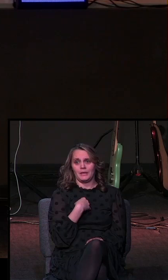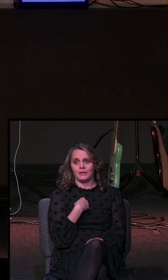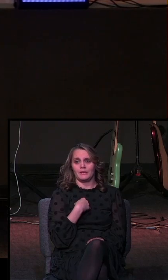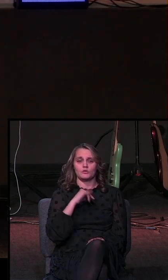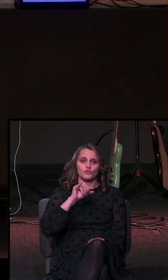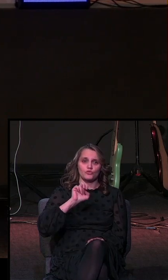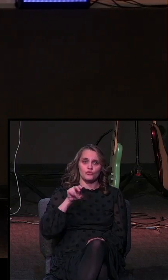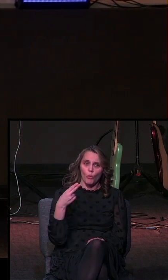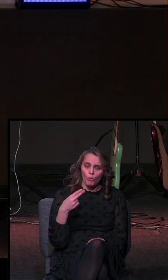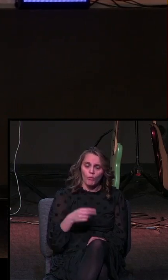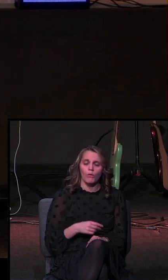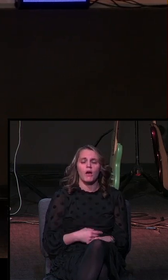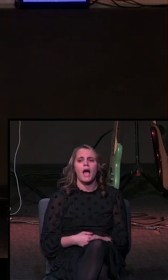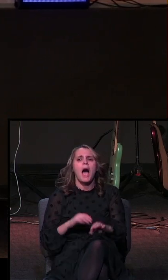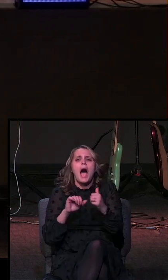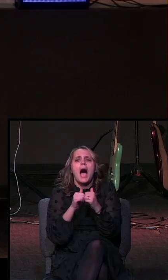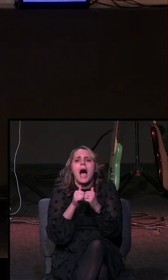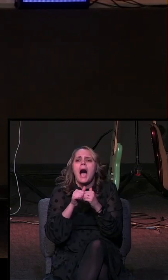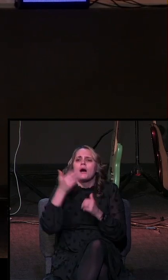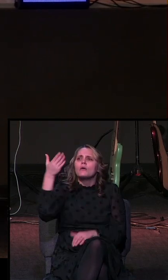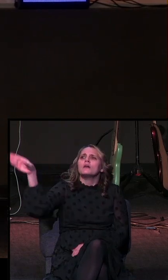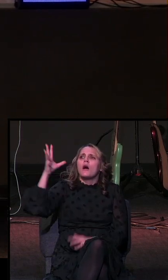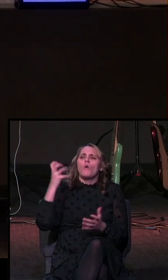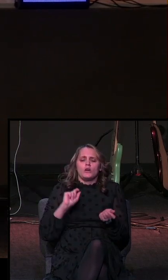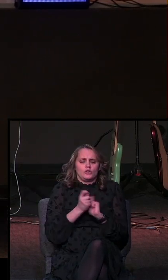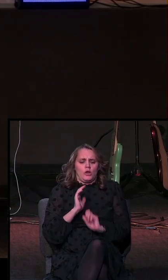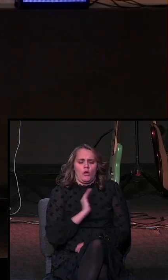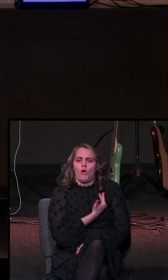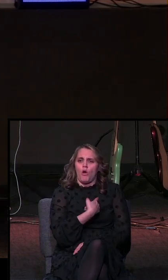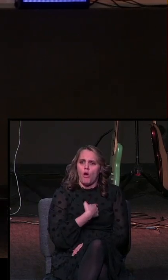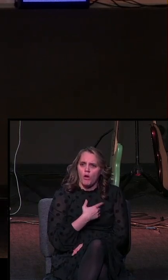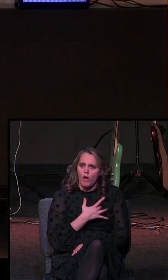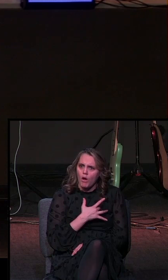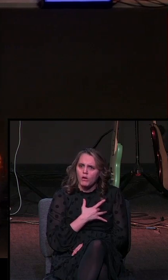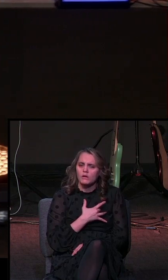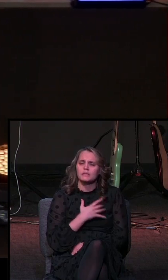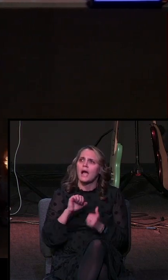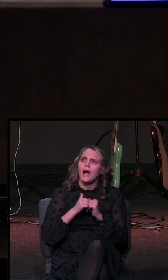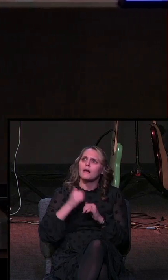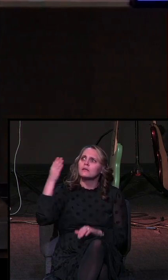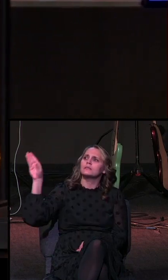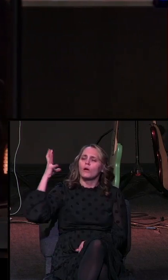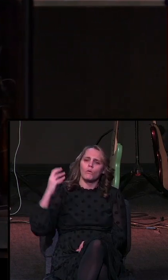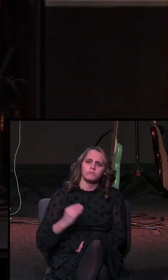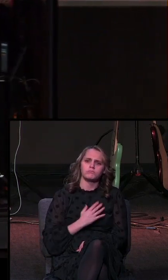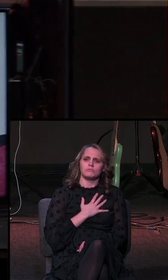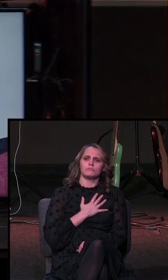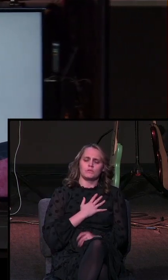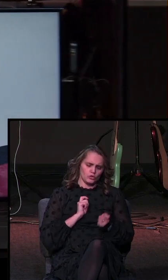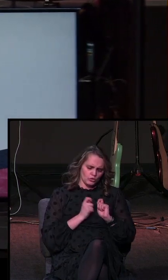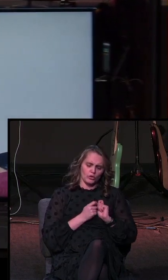Jonah? How does God want to change our hearts? How does he want to speak to us and redirect our hearts this